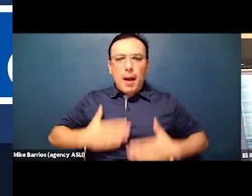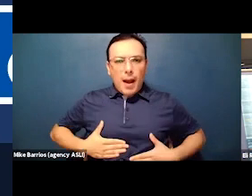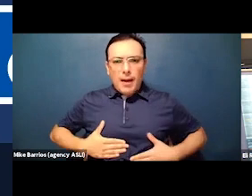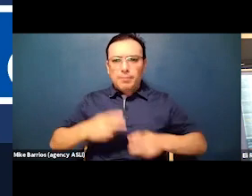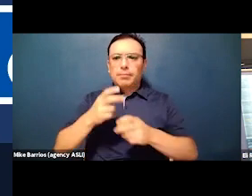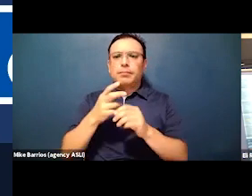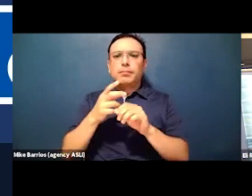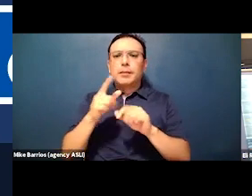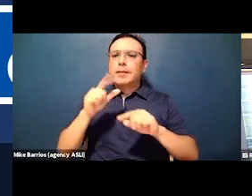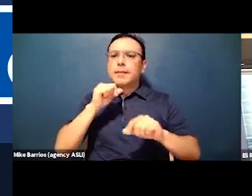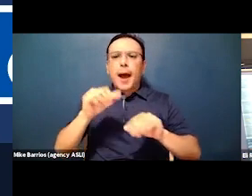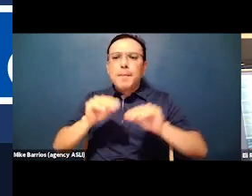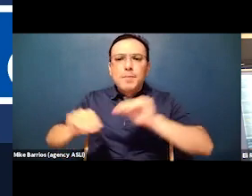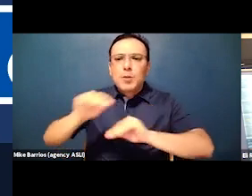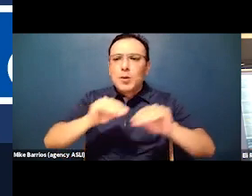of